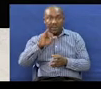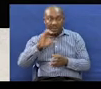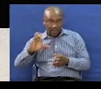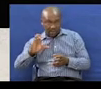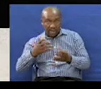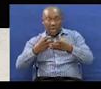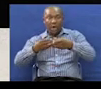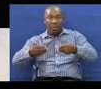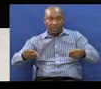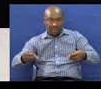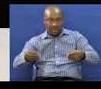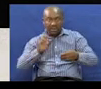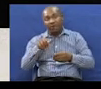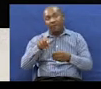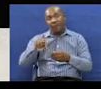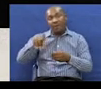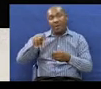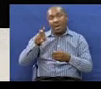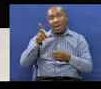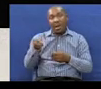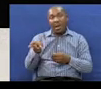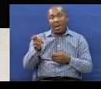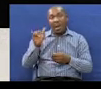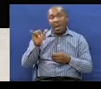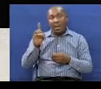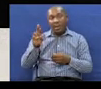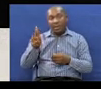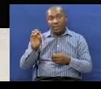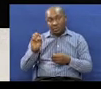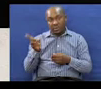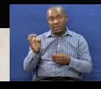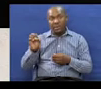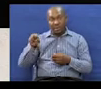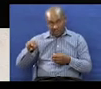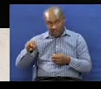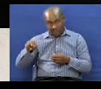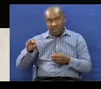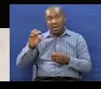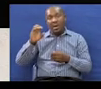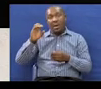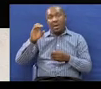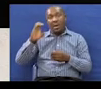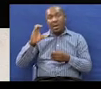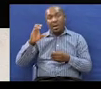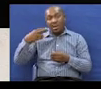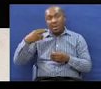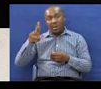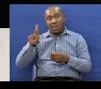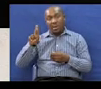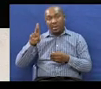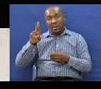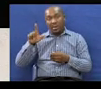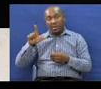about preparation of oxygen gas using potassium chlorate, though this method is